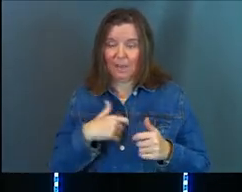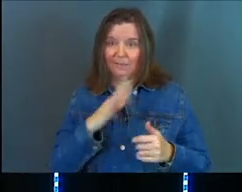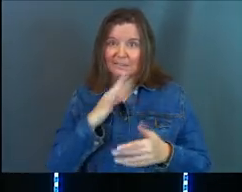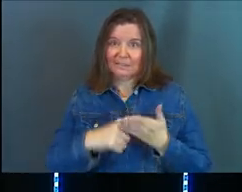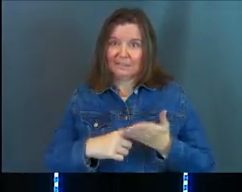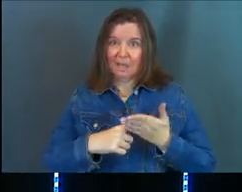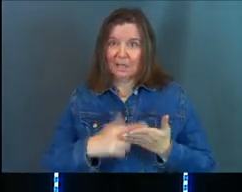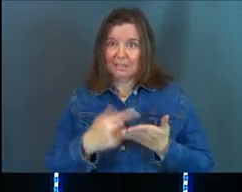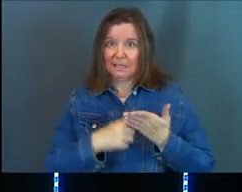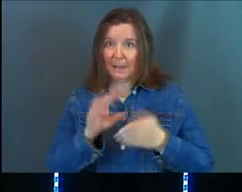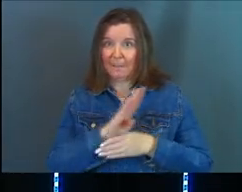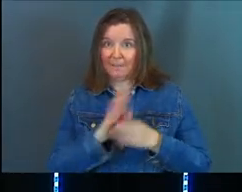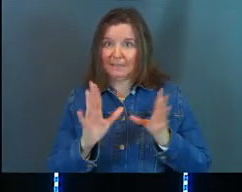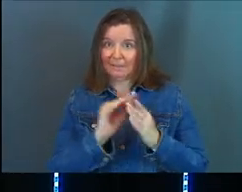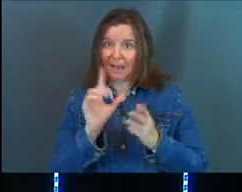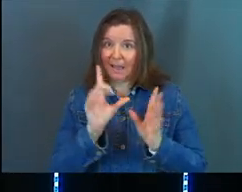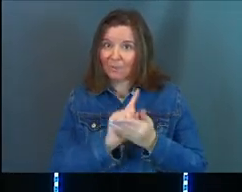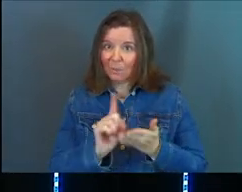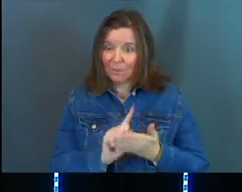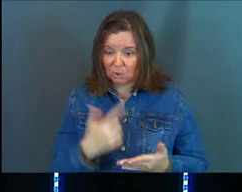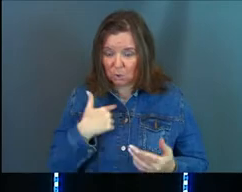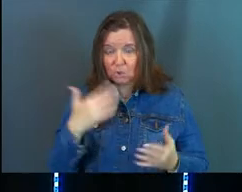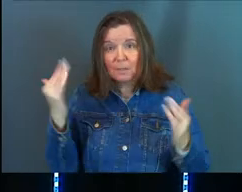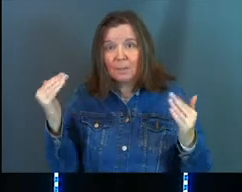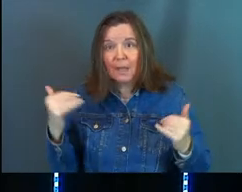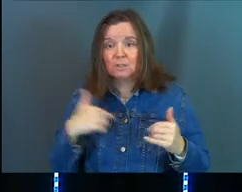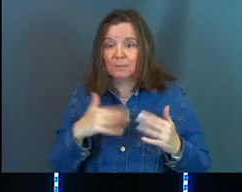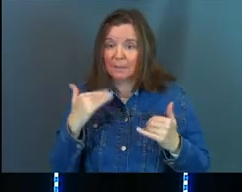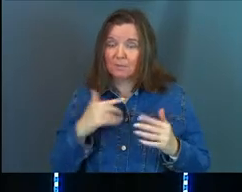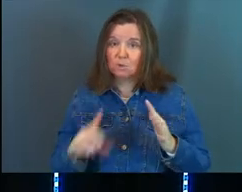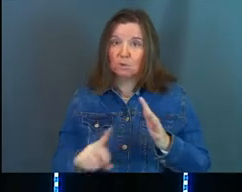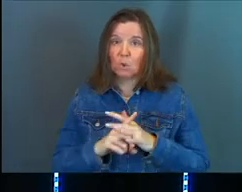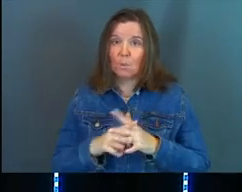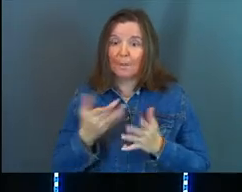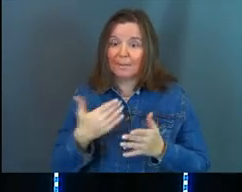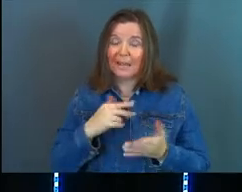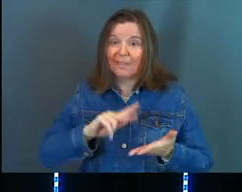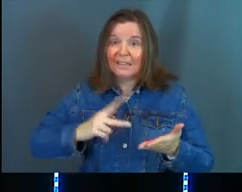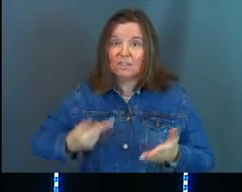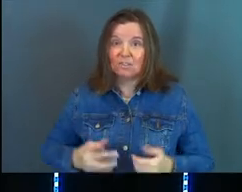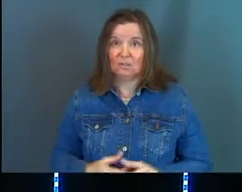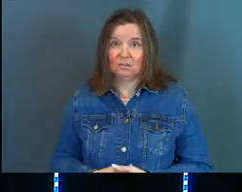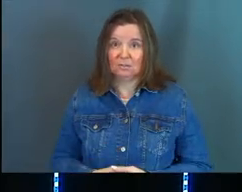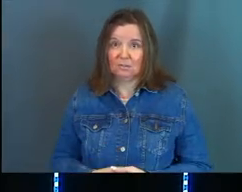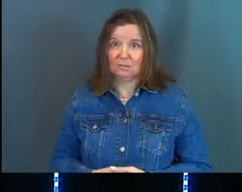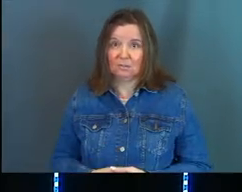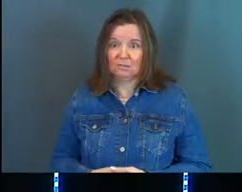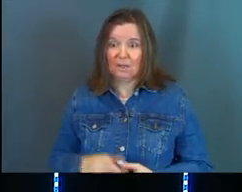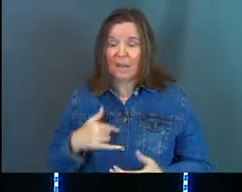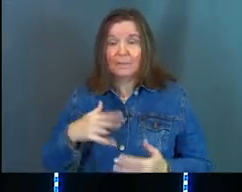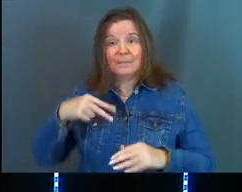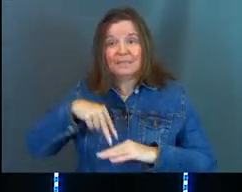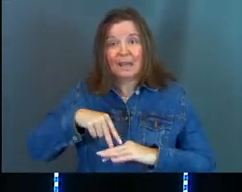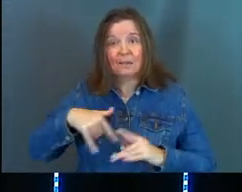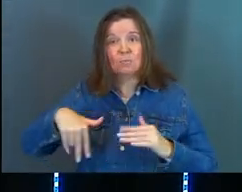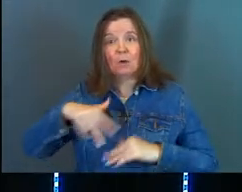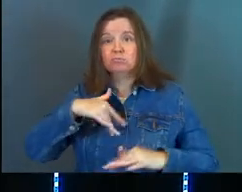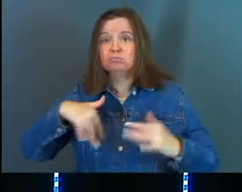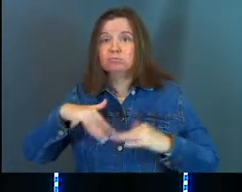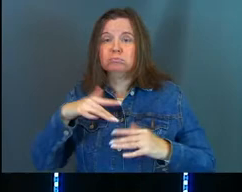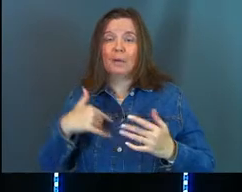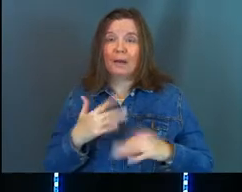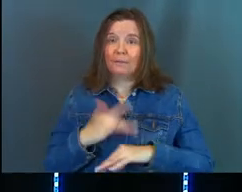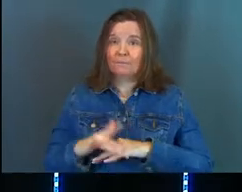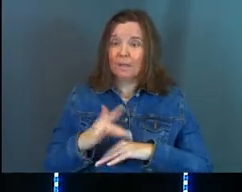we've got to discuss in our business meeting every week. You know what she expects? She expects me to show up and be in the kitchen and be standing around